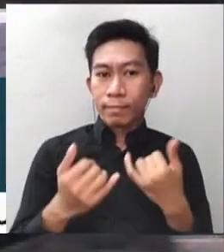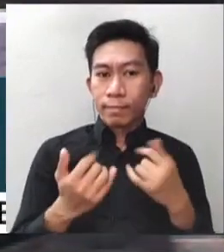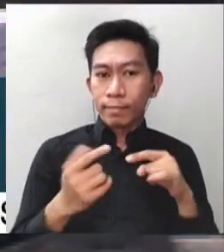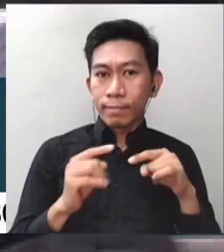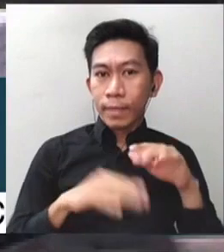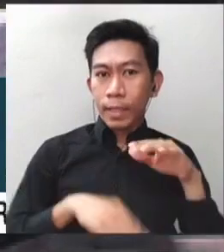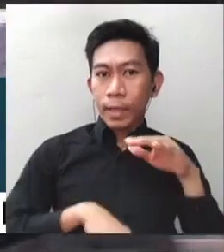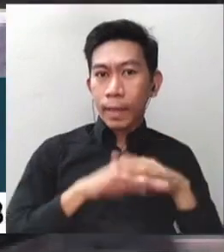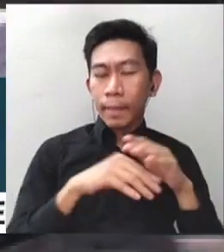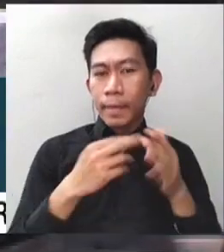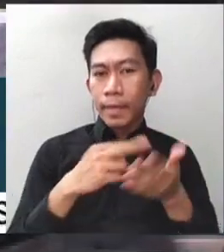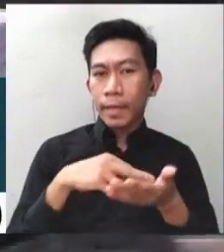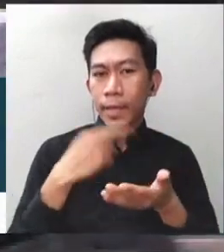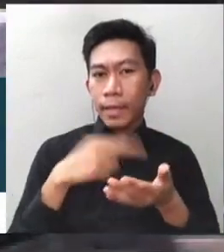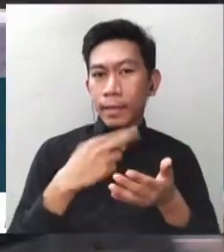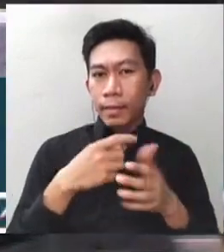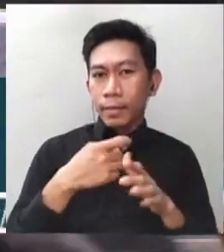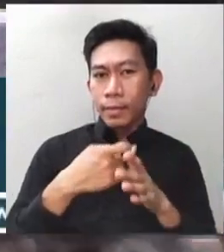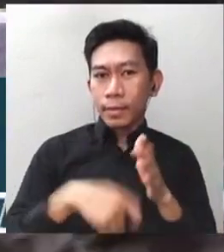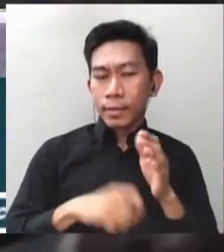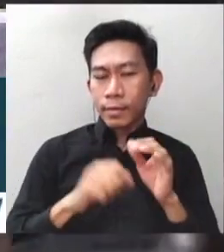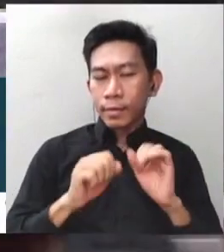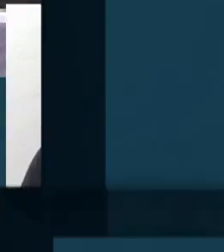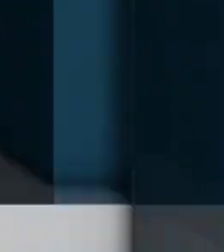supply and demand and address food inflation.